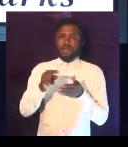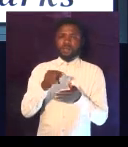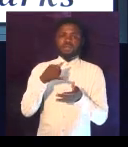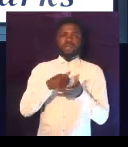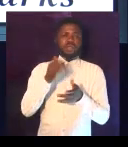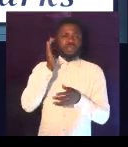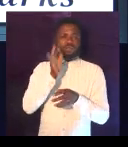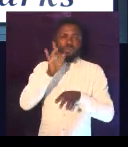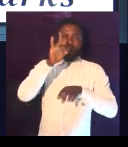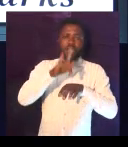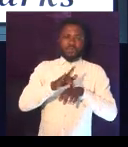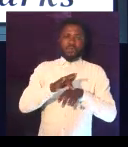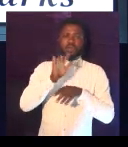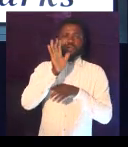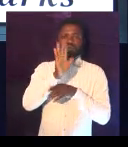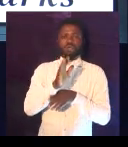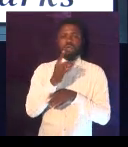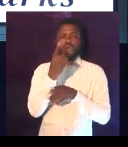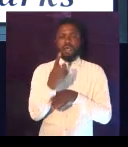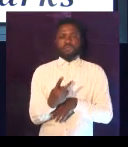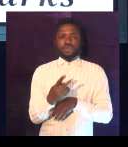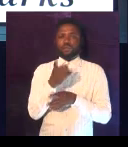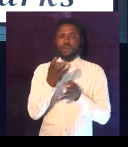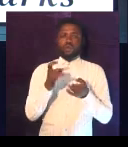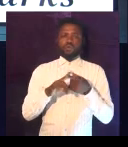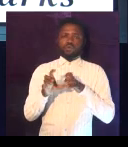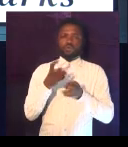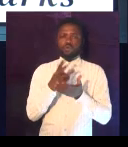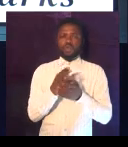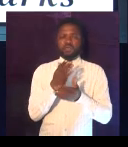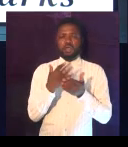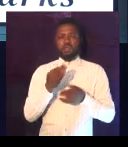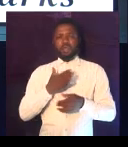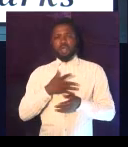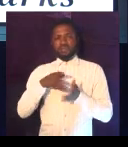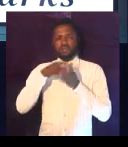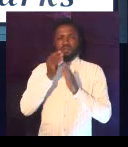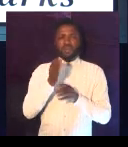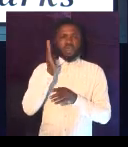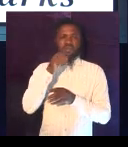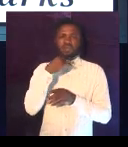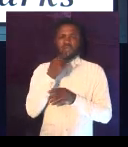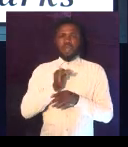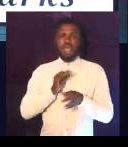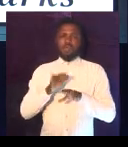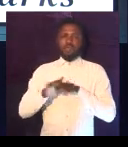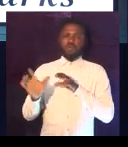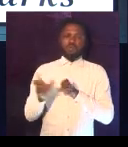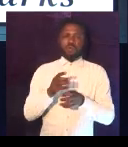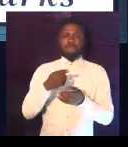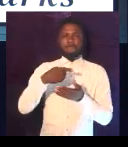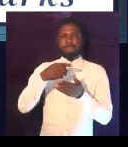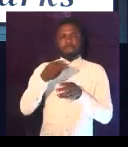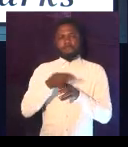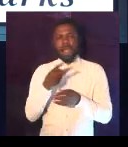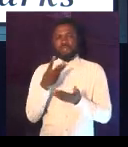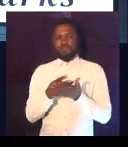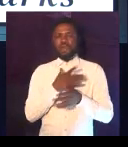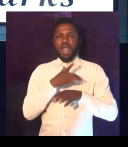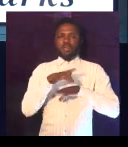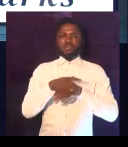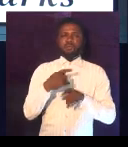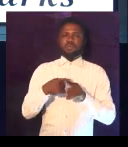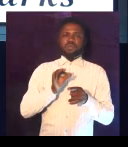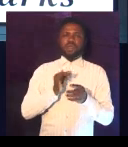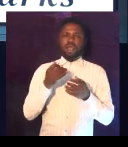low marks, they are going to factor into your average. So you want to do well. Some of my students will say, I did not do maths well, I did not do English well, but